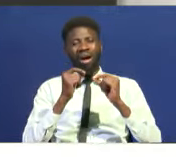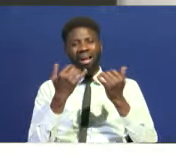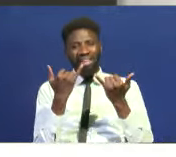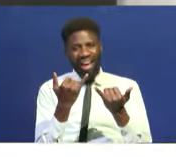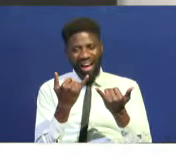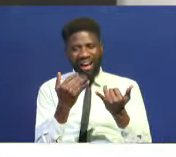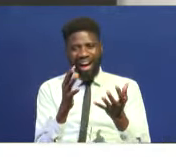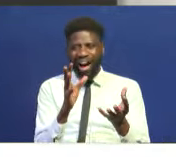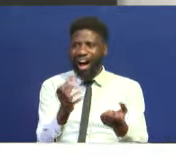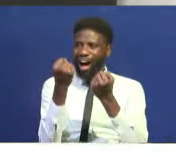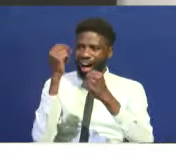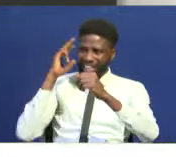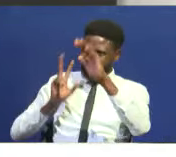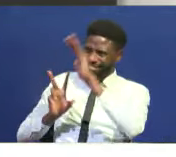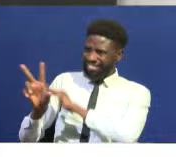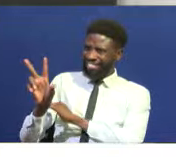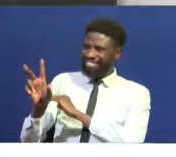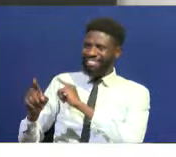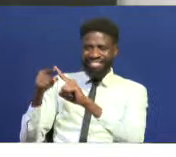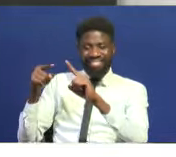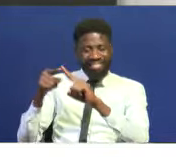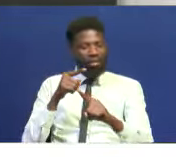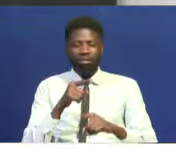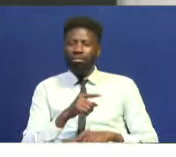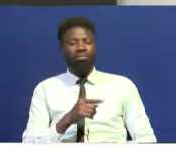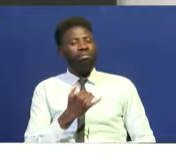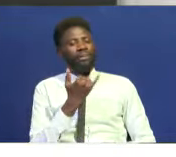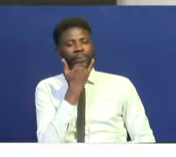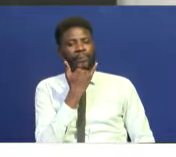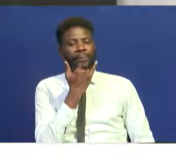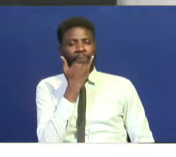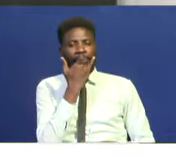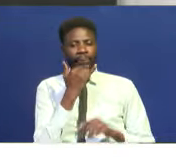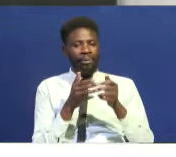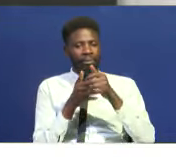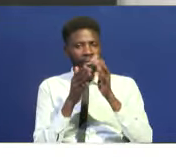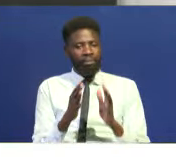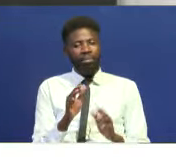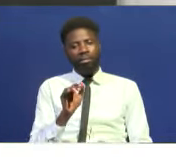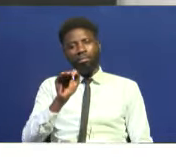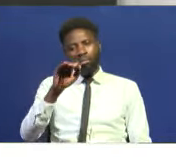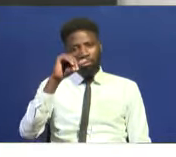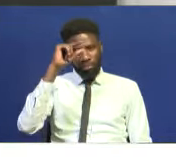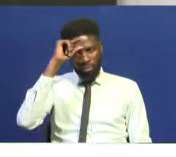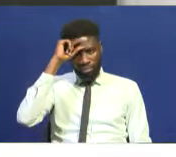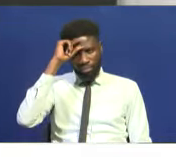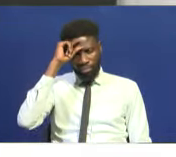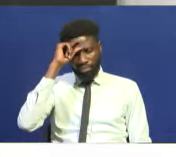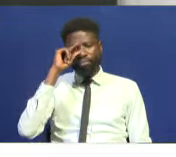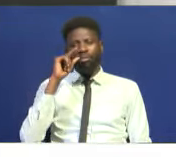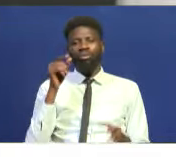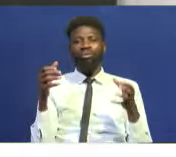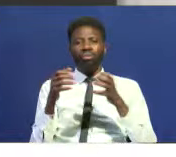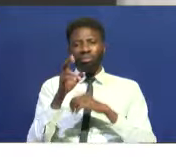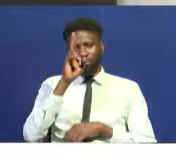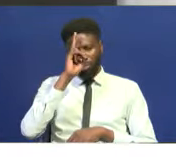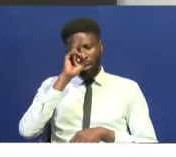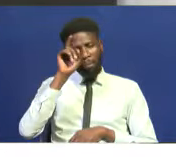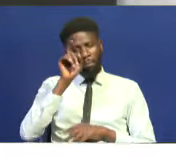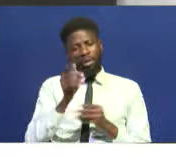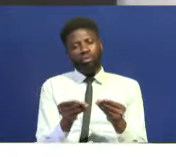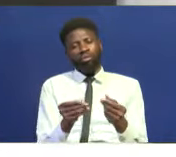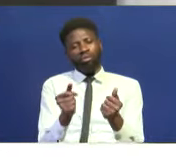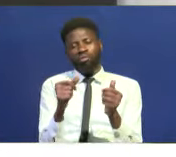county. Drawn from various faiths, the leaders have come together to call upon the government and security agencies to address the